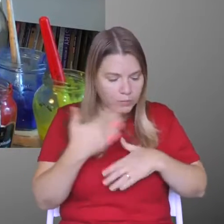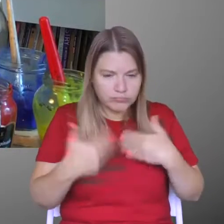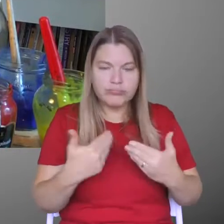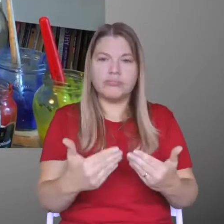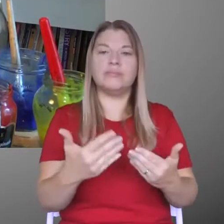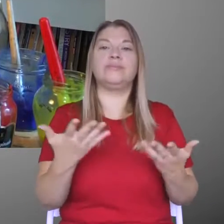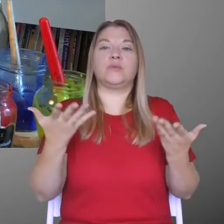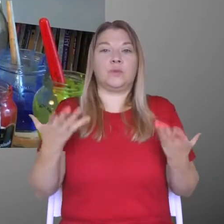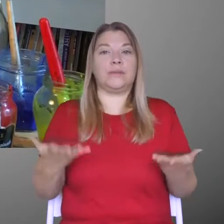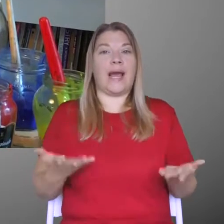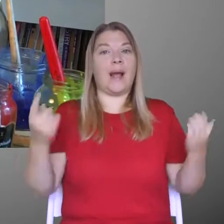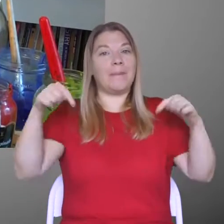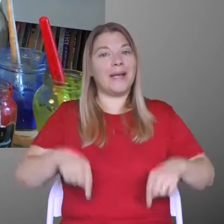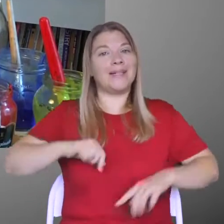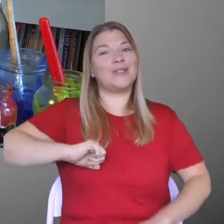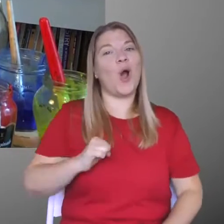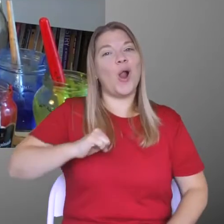on the west coast of Scotland.